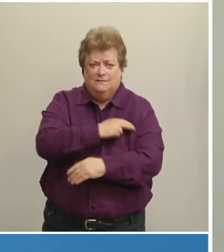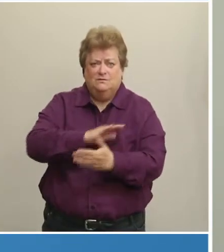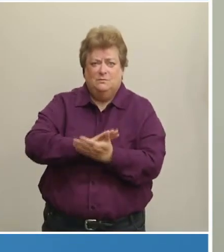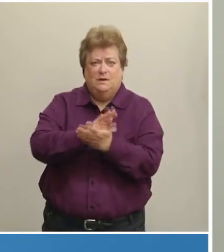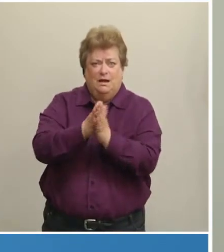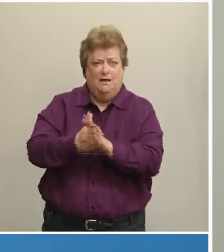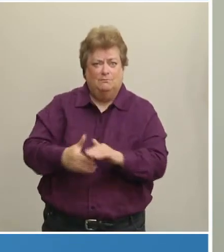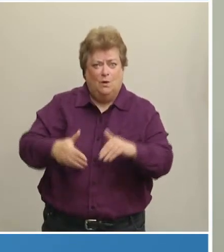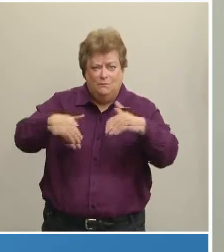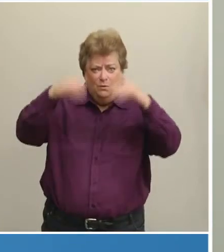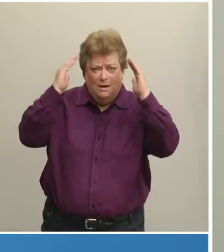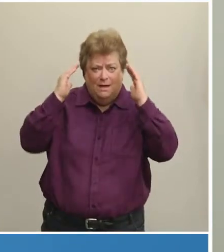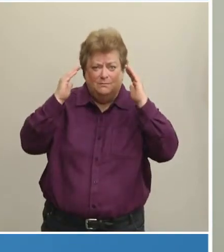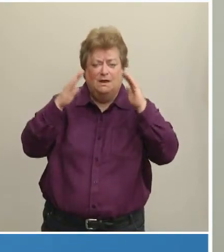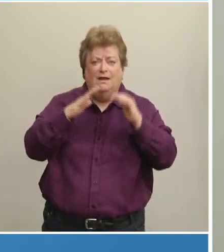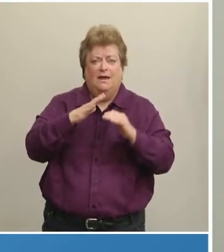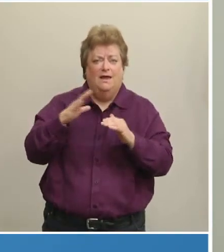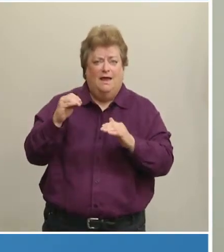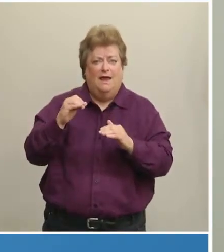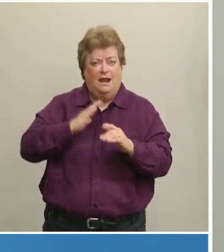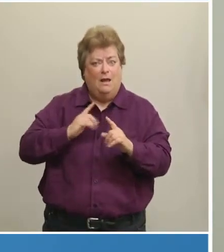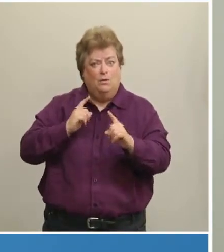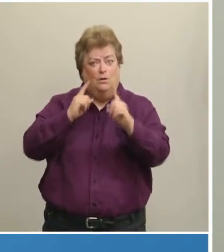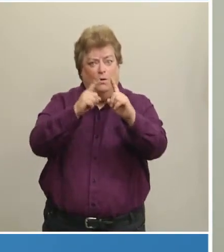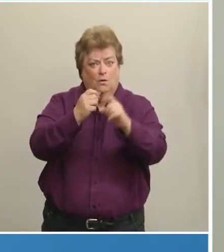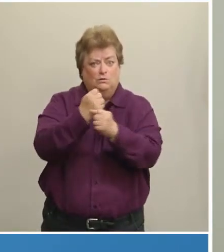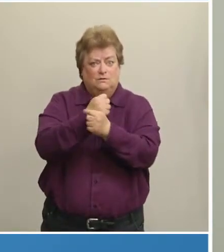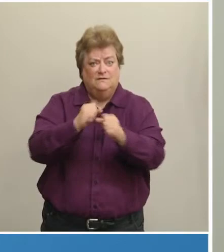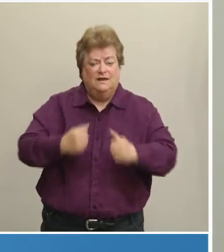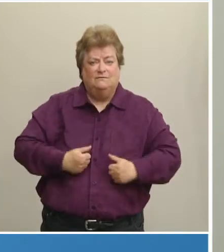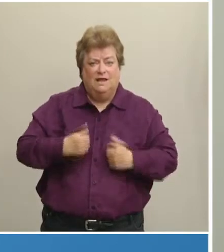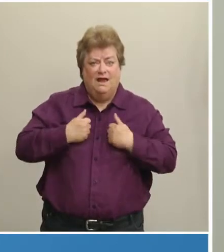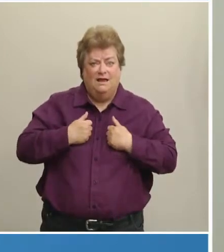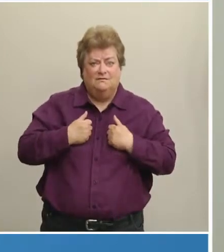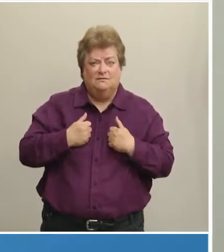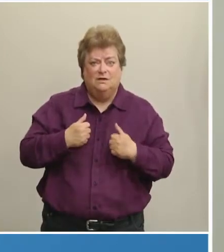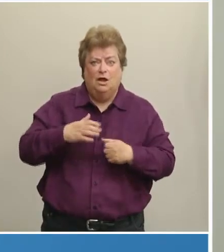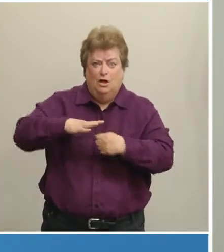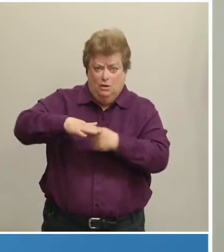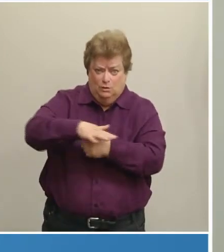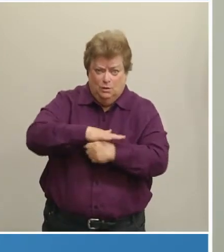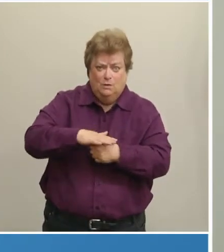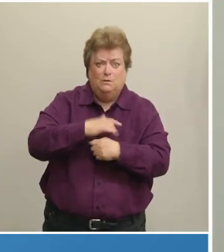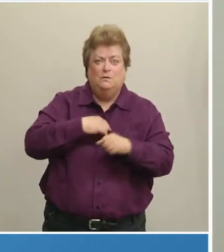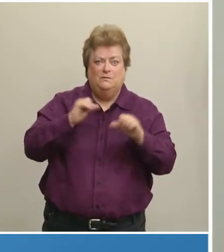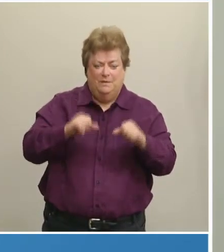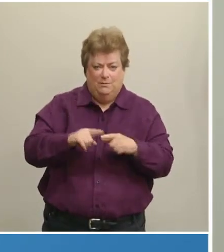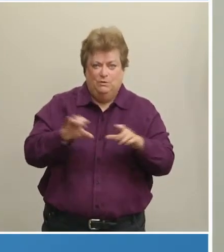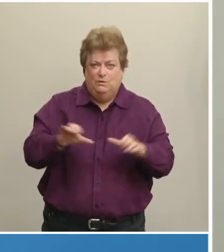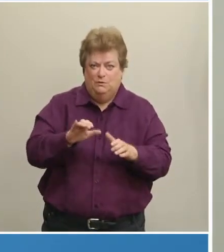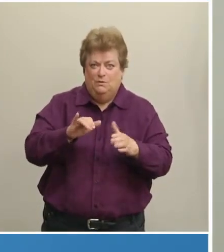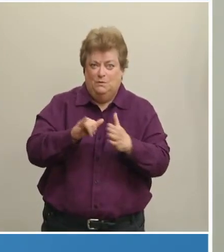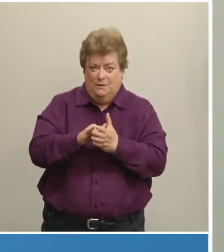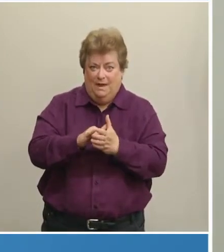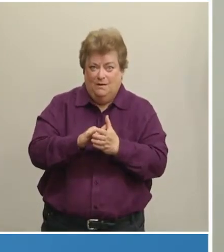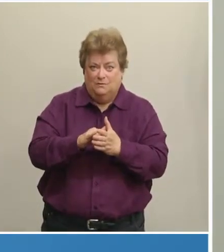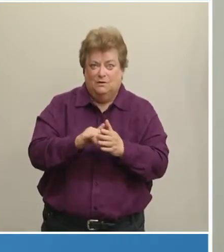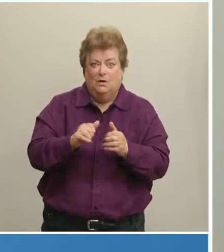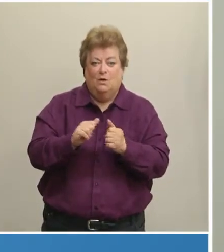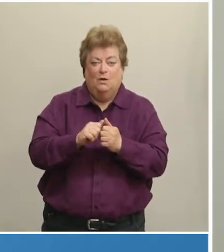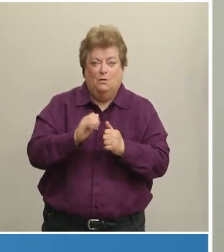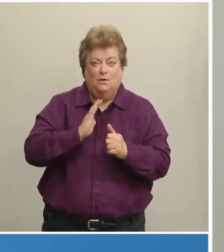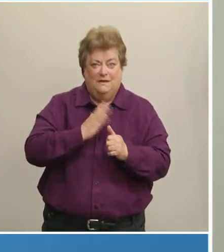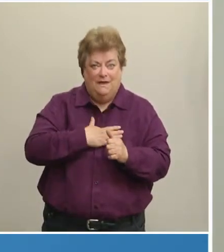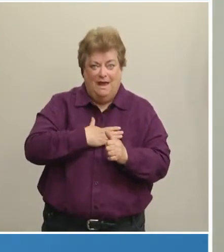of which have the ultimate goal of saving lives. And locally, we've been able to act on these priorities with the measures put into place and with the